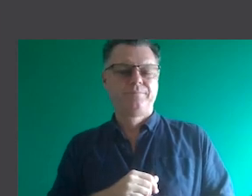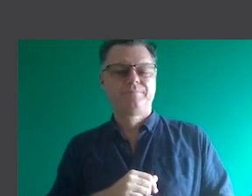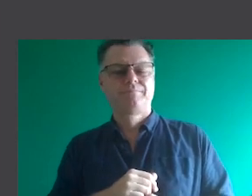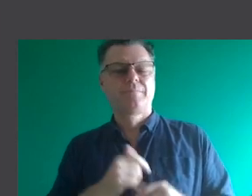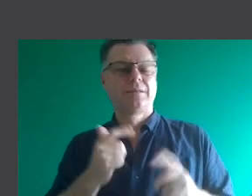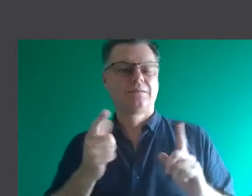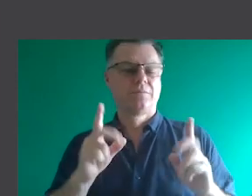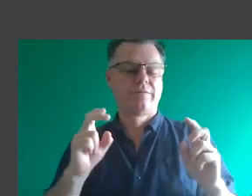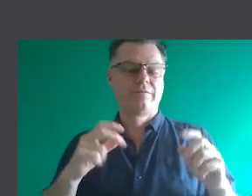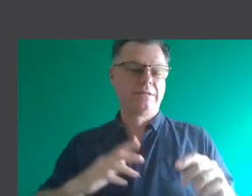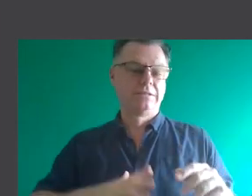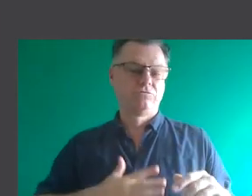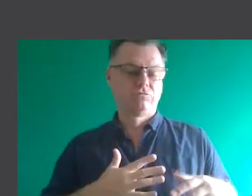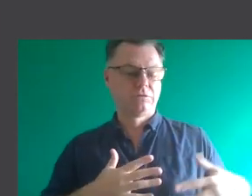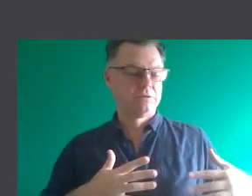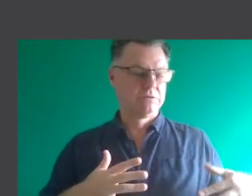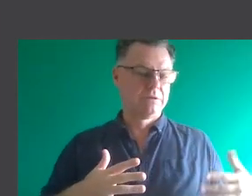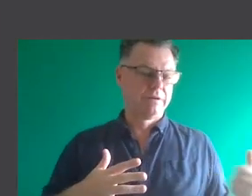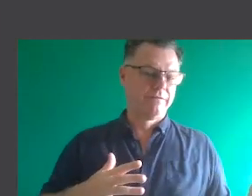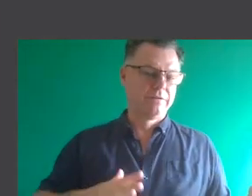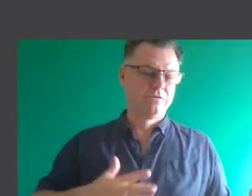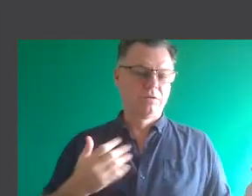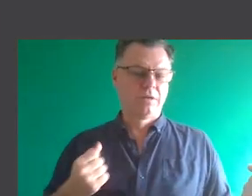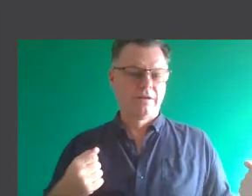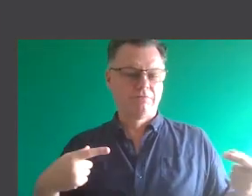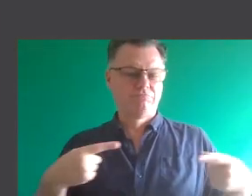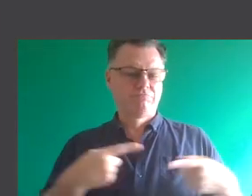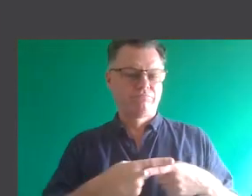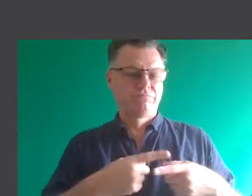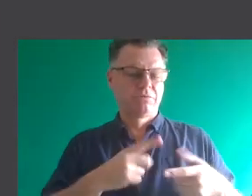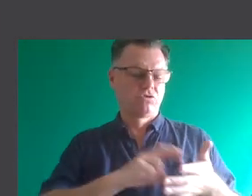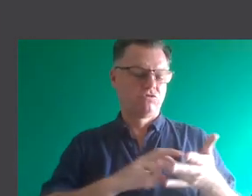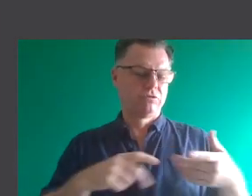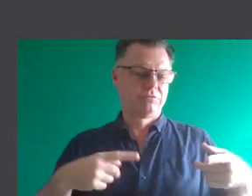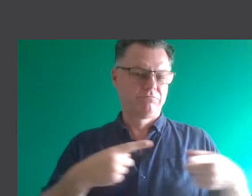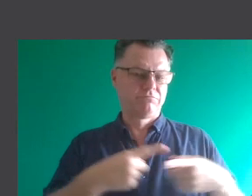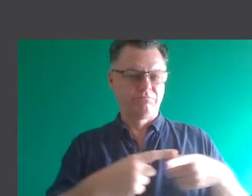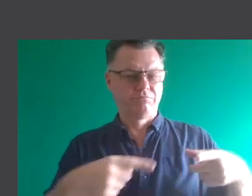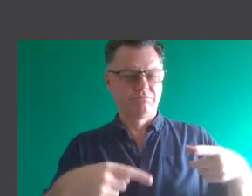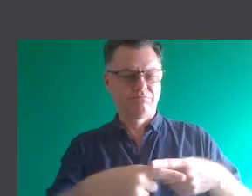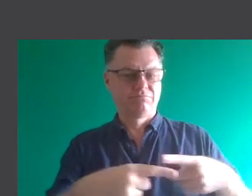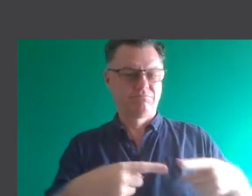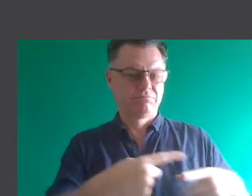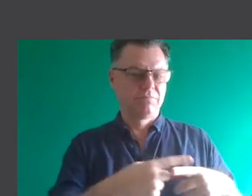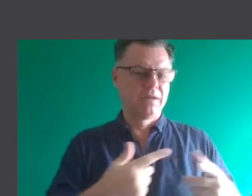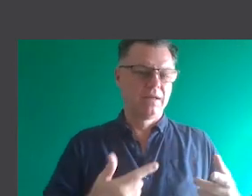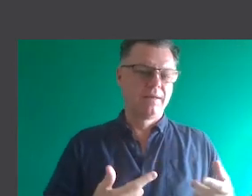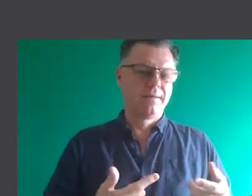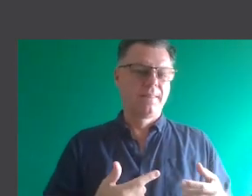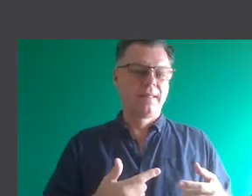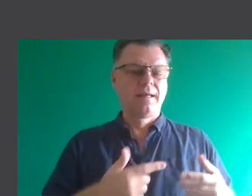these sizes. And the conflicts of interest that can result, of course, between the number of contractors that we have and